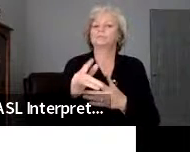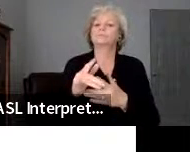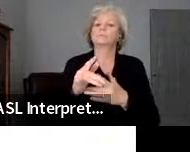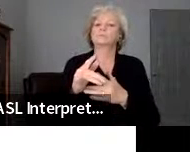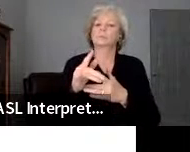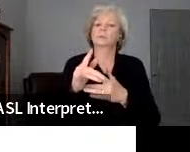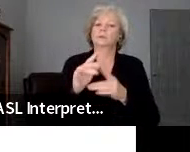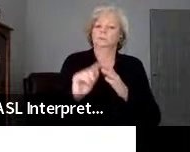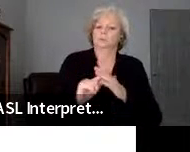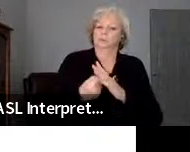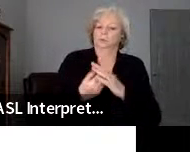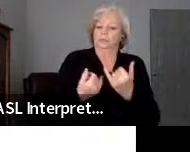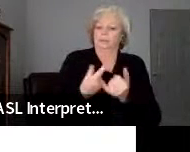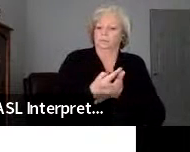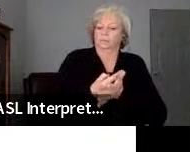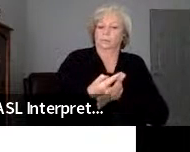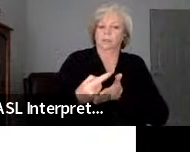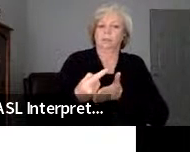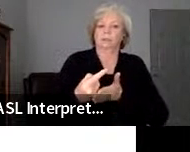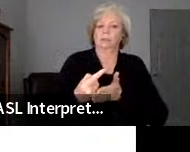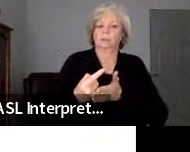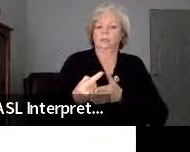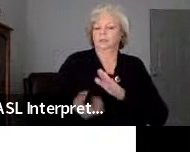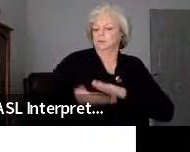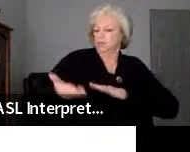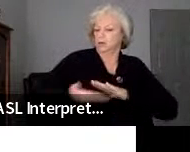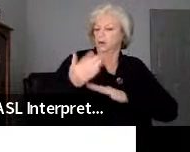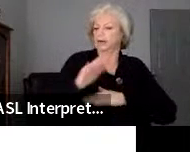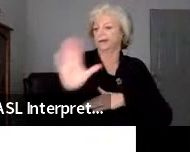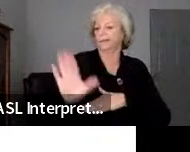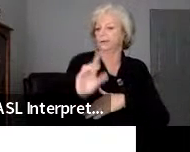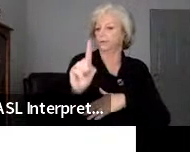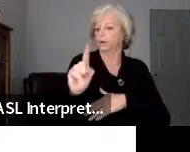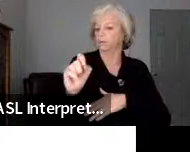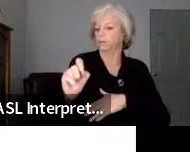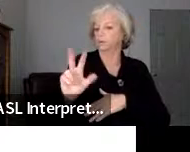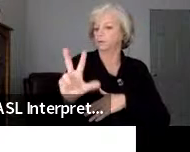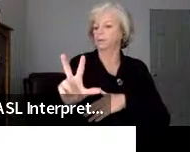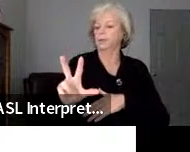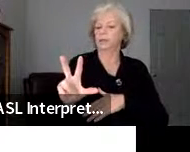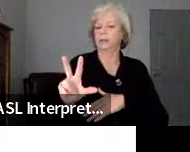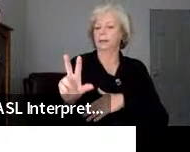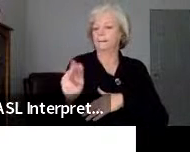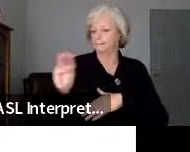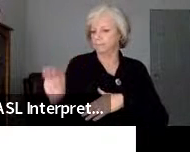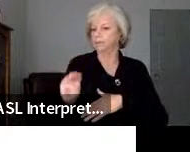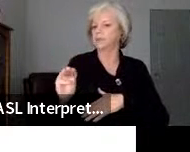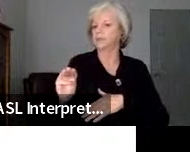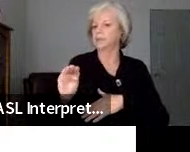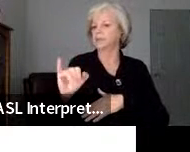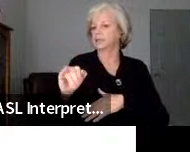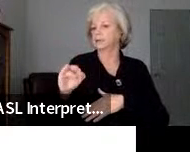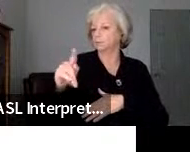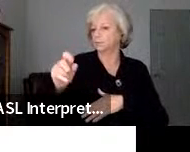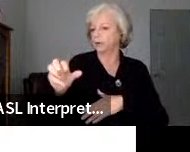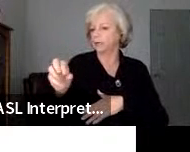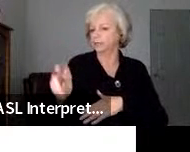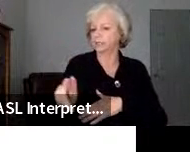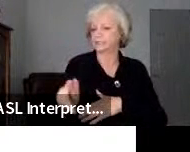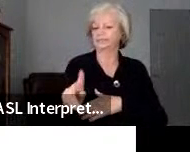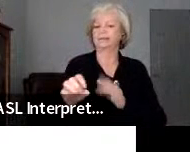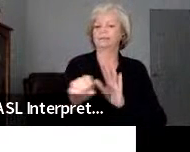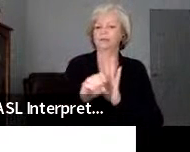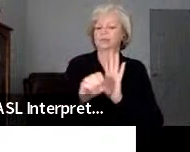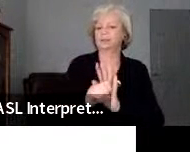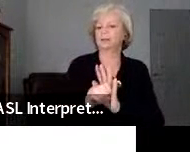And we anticipate that it'll generate about 1.3 million impressions. Streaming audio services like Pandora and